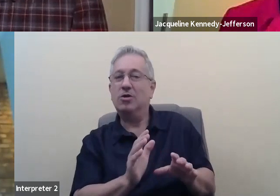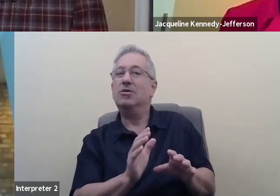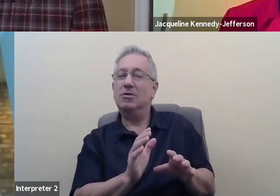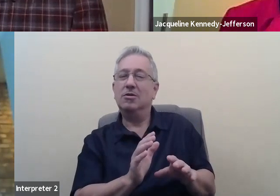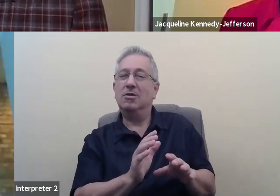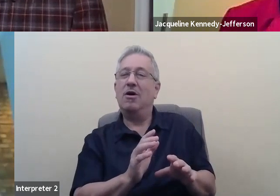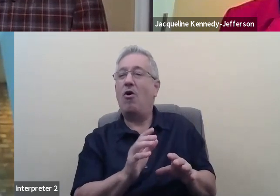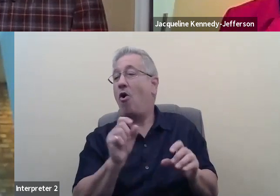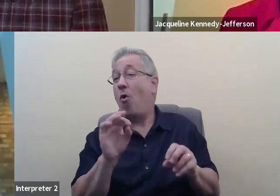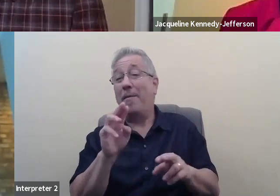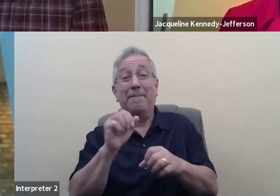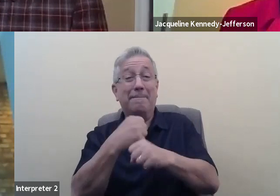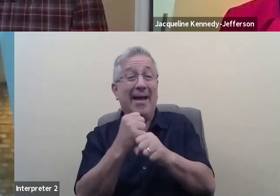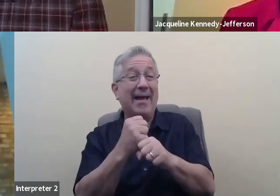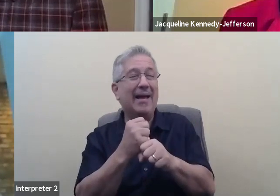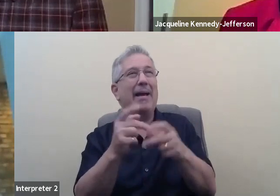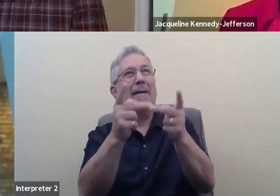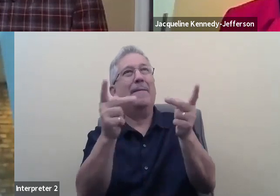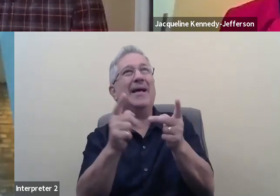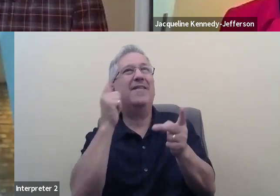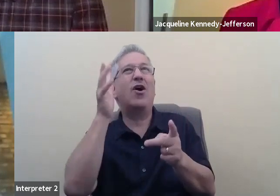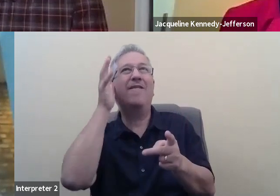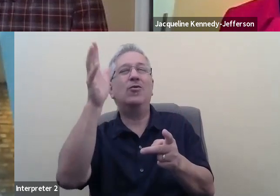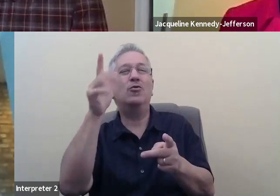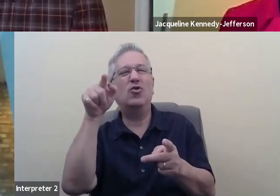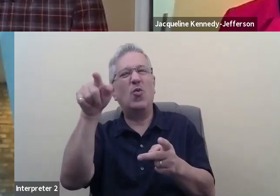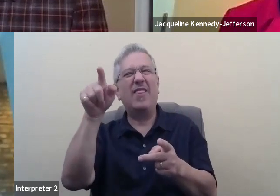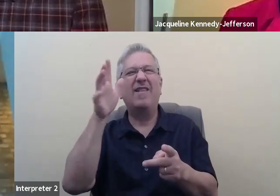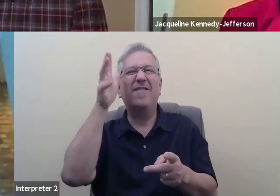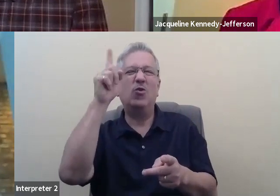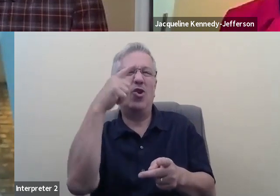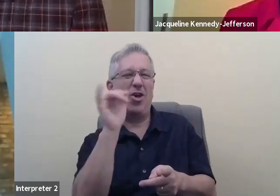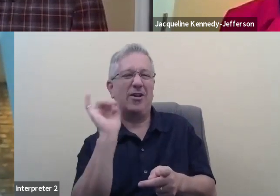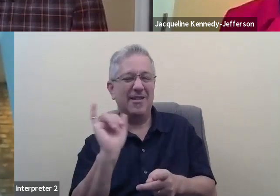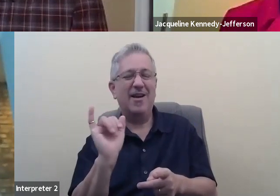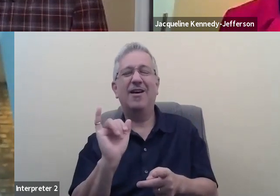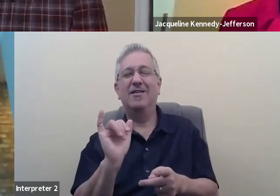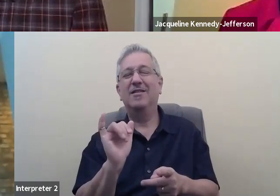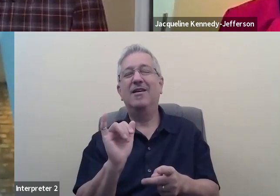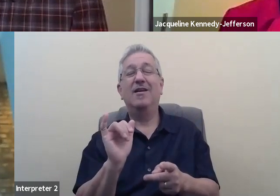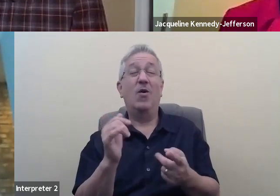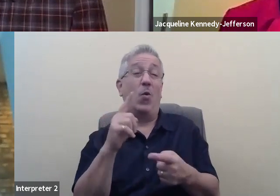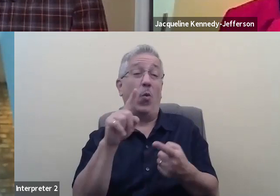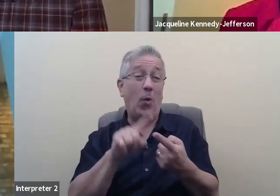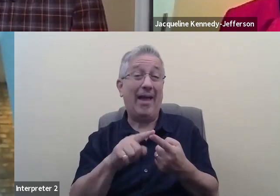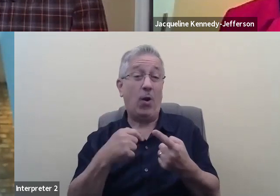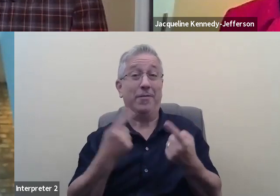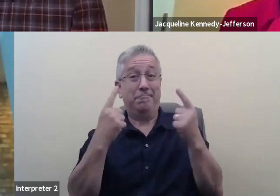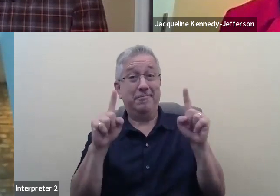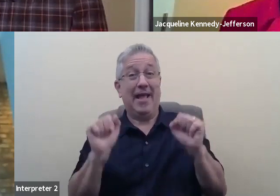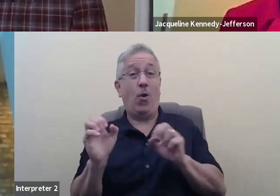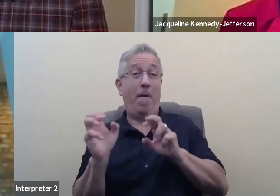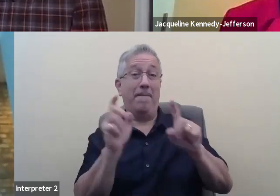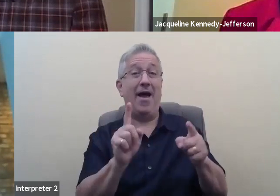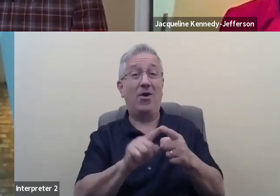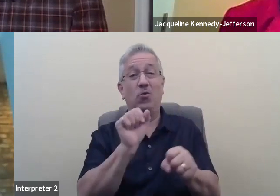designing workplaces of the future and thinking about what people need as we come back to work, I really think it's equally important